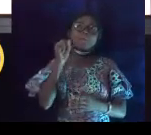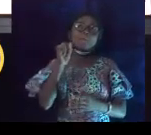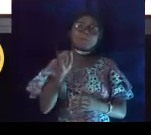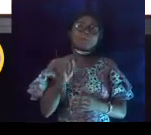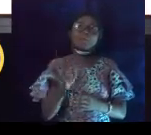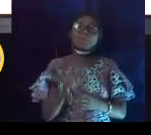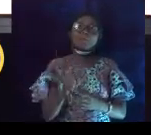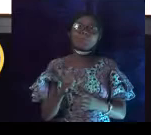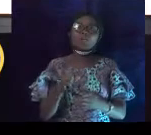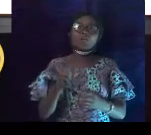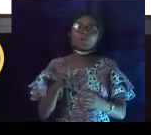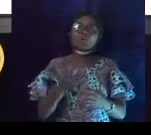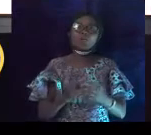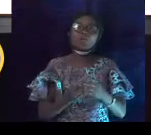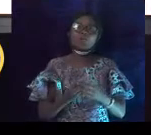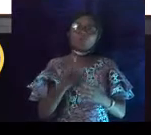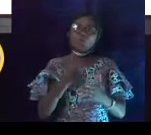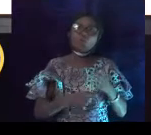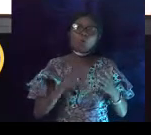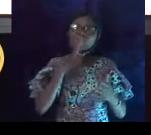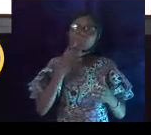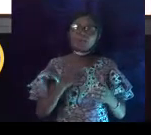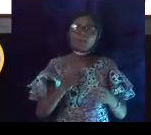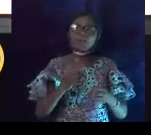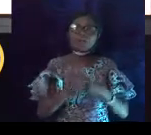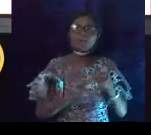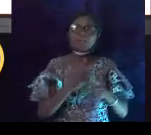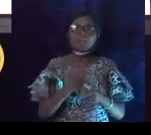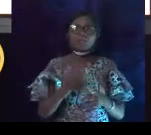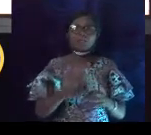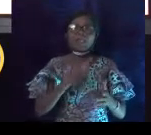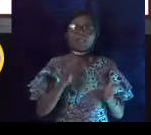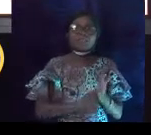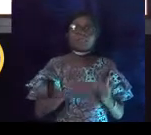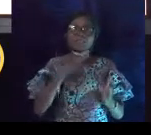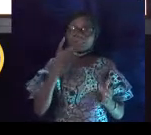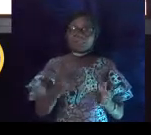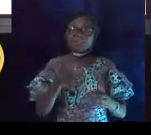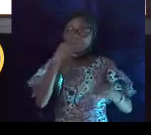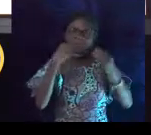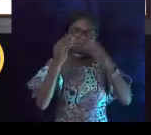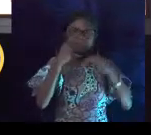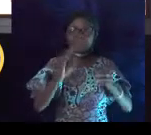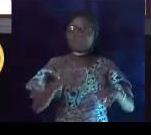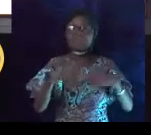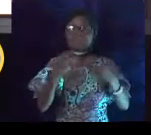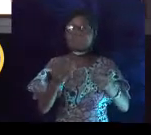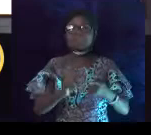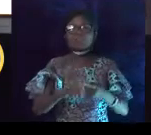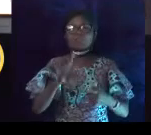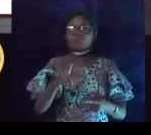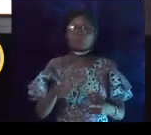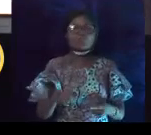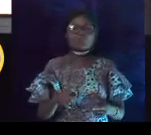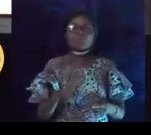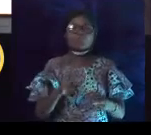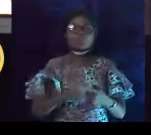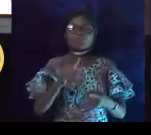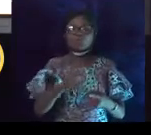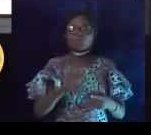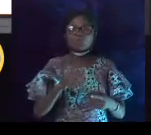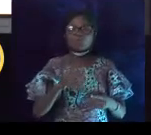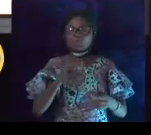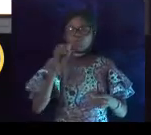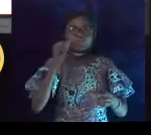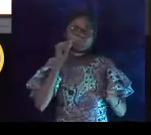grower mash. Say that. Grower mash. What kind of chick do we give this? This is the feed given to